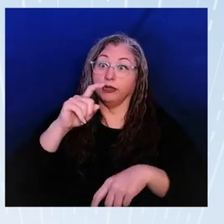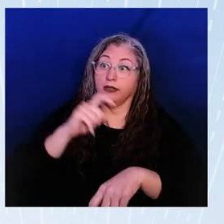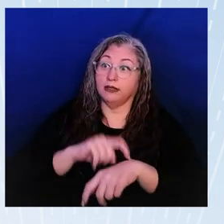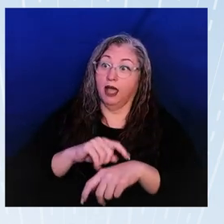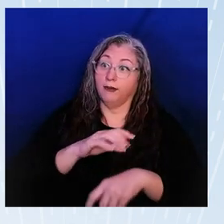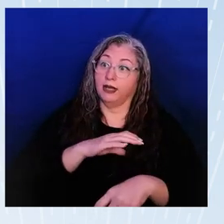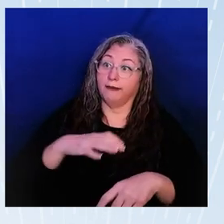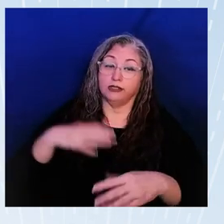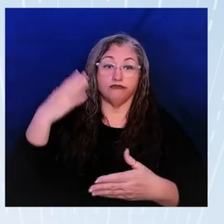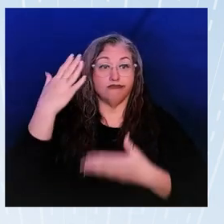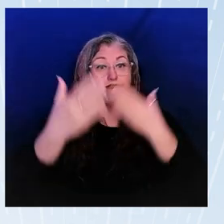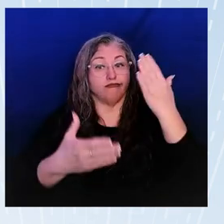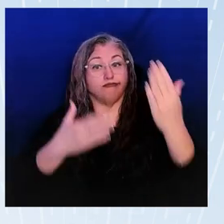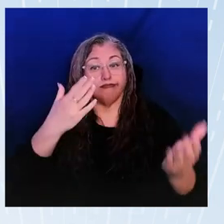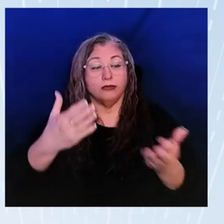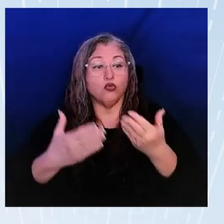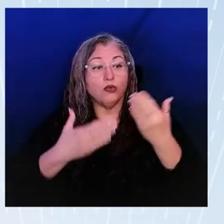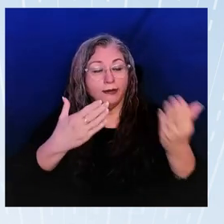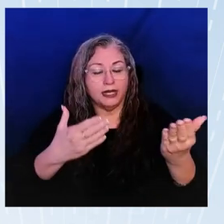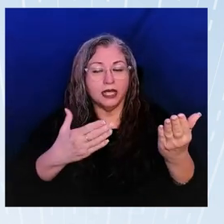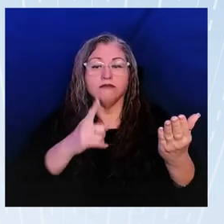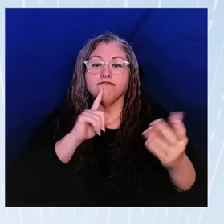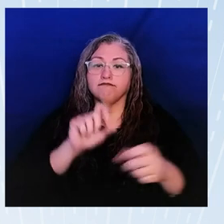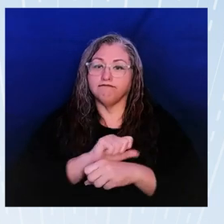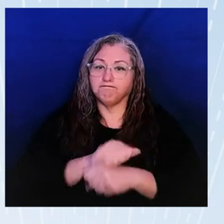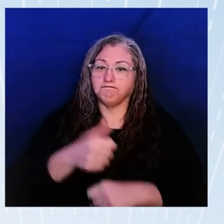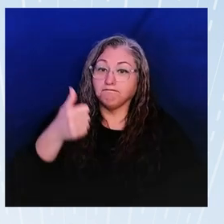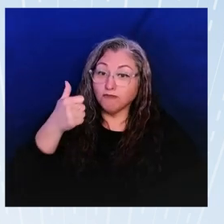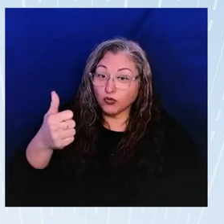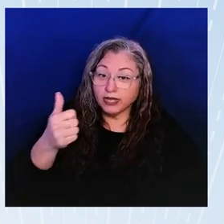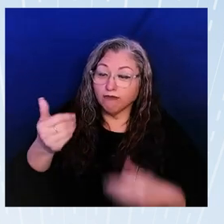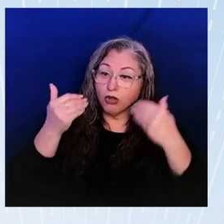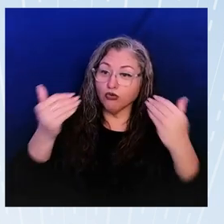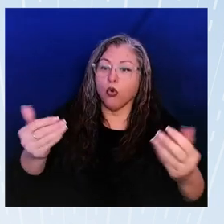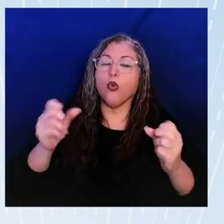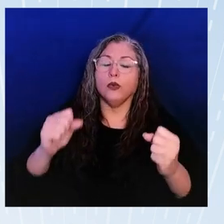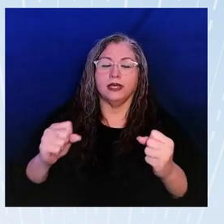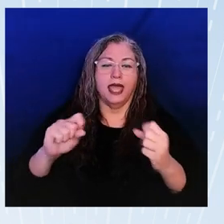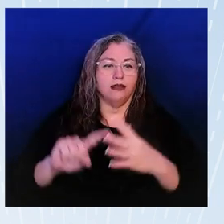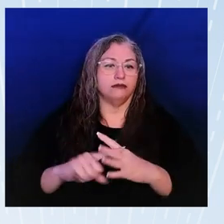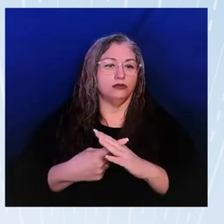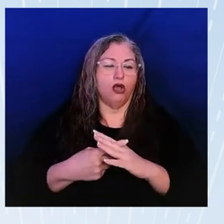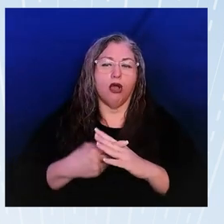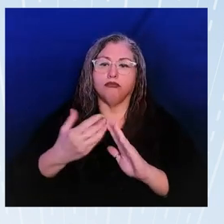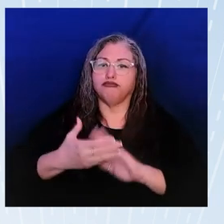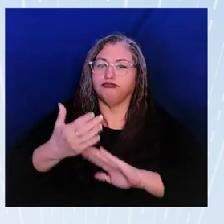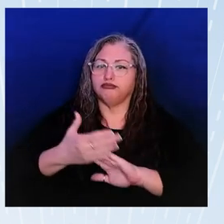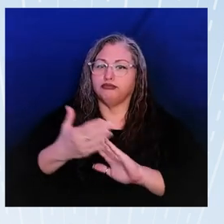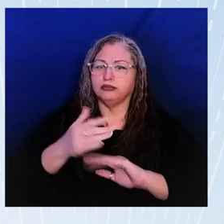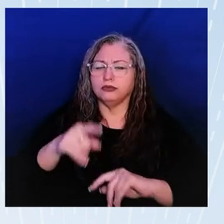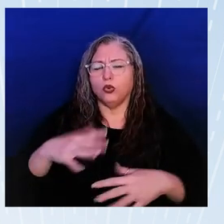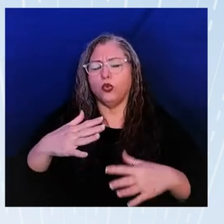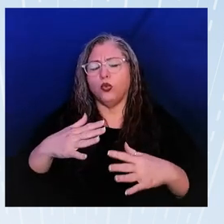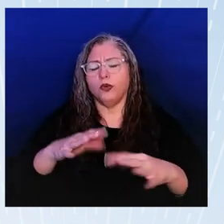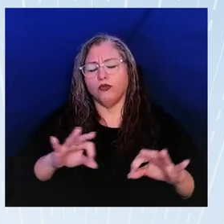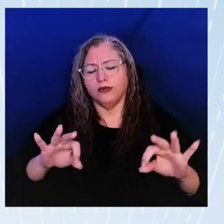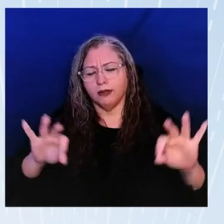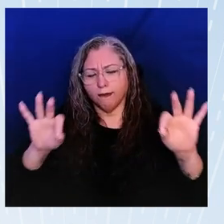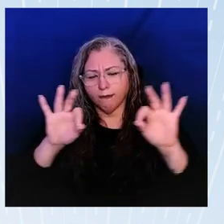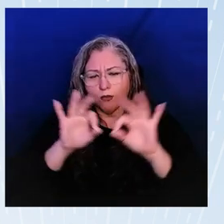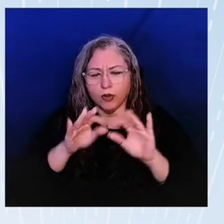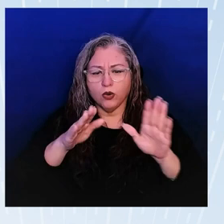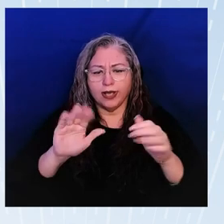submitting recommendations and they are being greenlit, that we are able to actually implement so many of these really, truly instrumental ways to connect